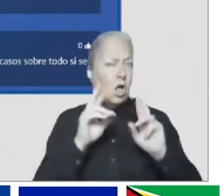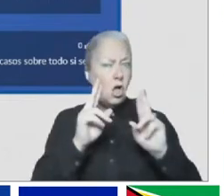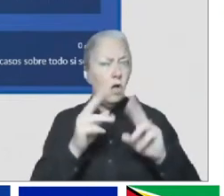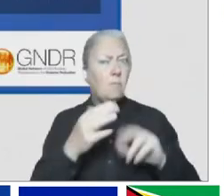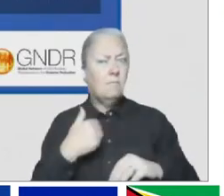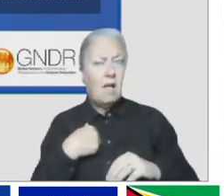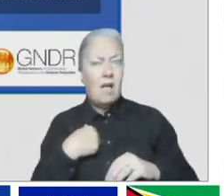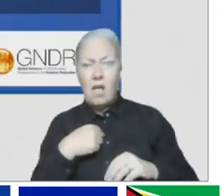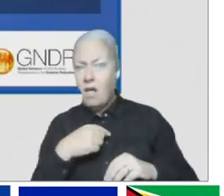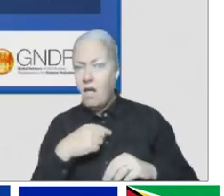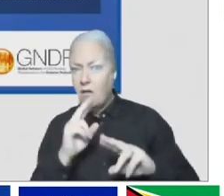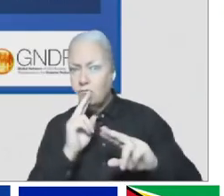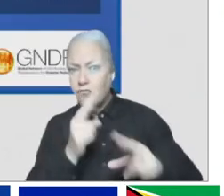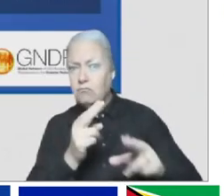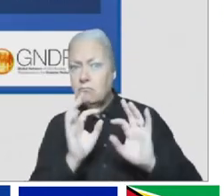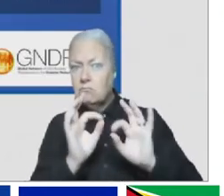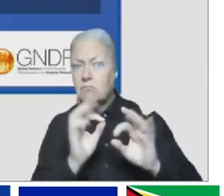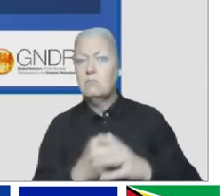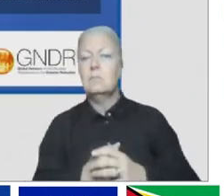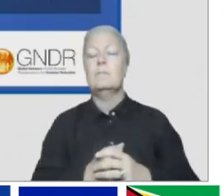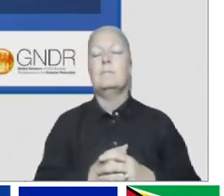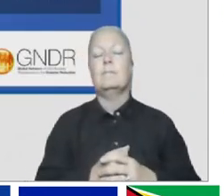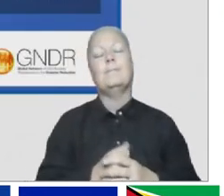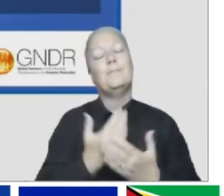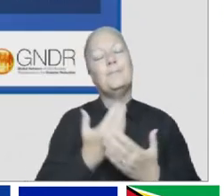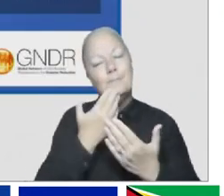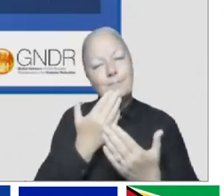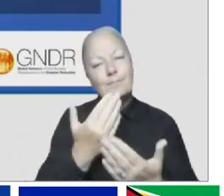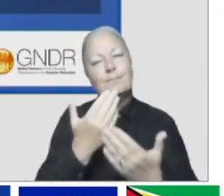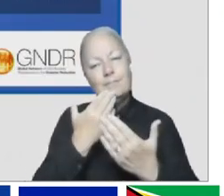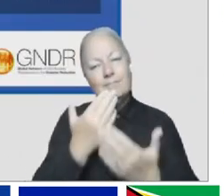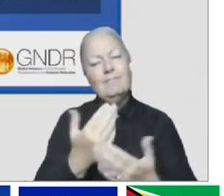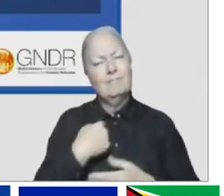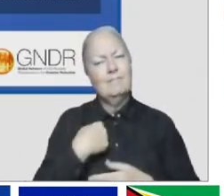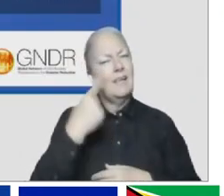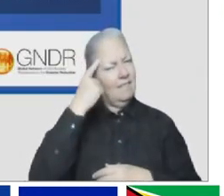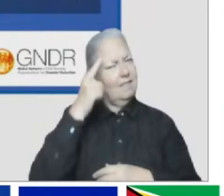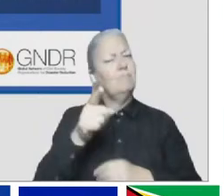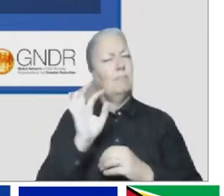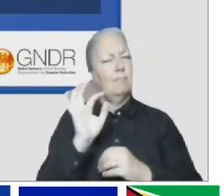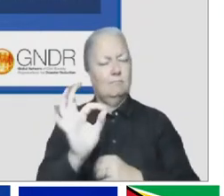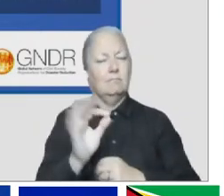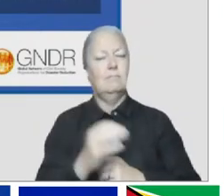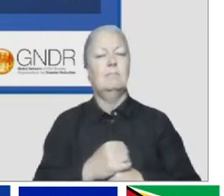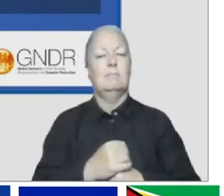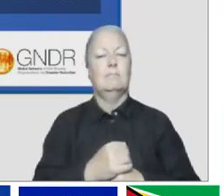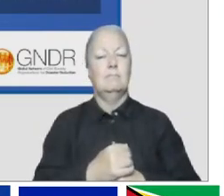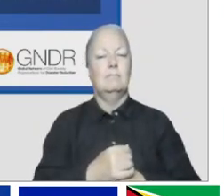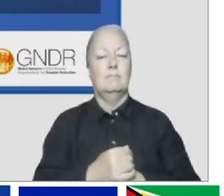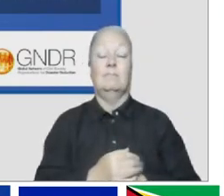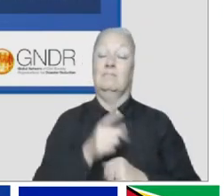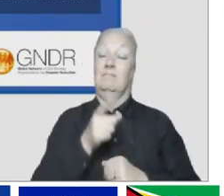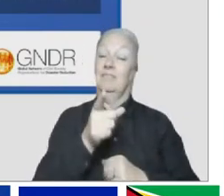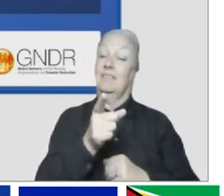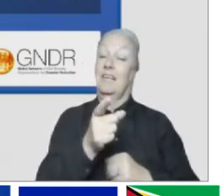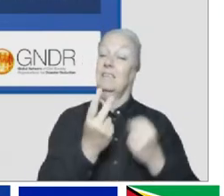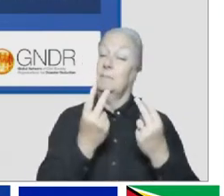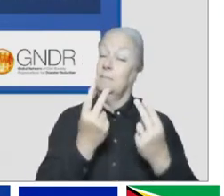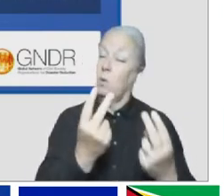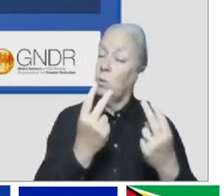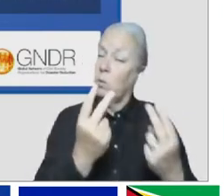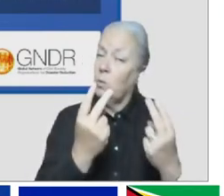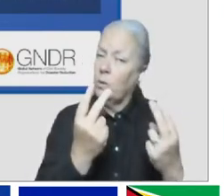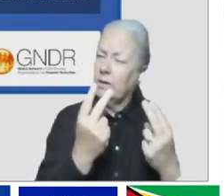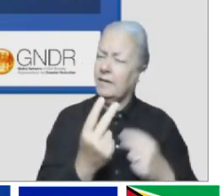Thank you very much, Sekou. I think you did. I think it raises a very important point which goes beyond the limits of the